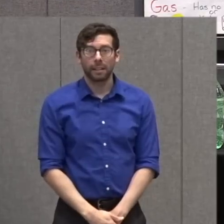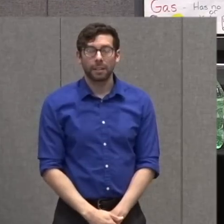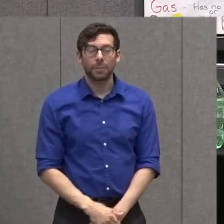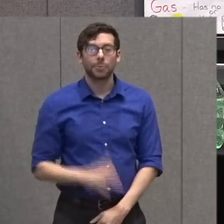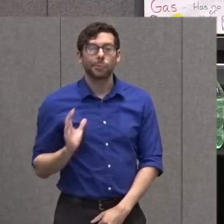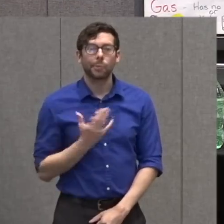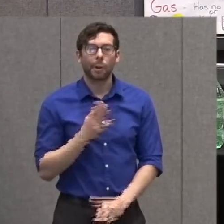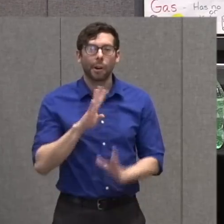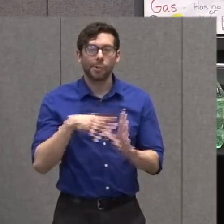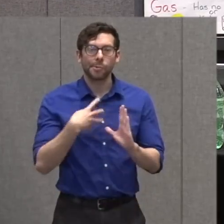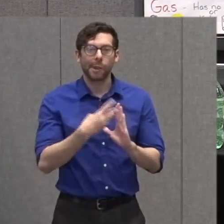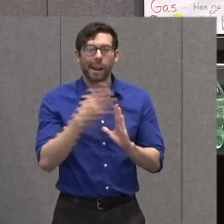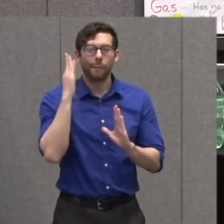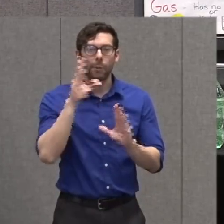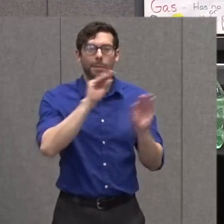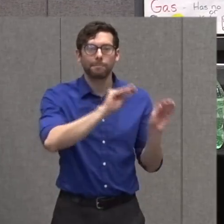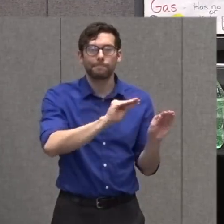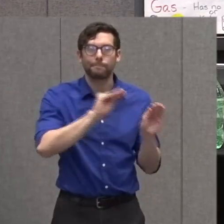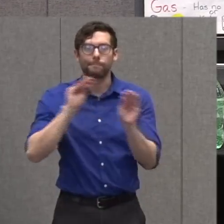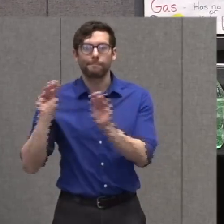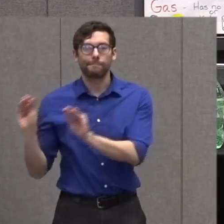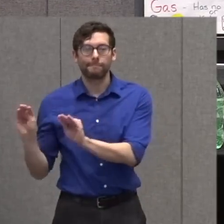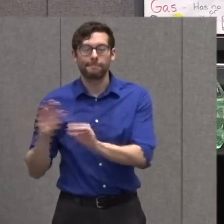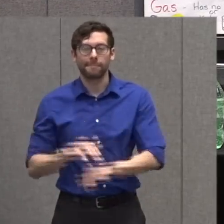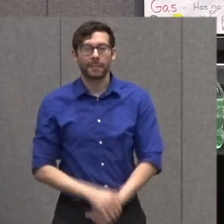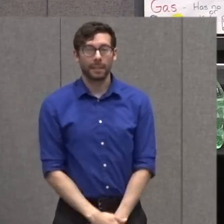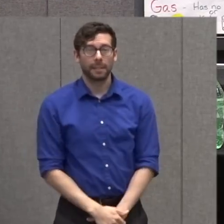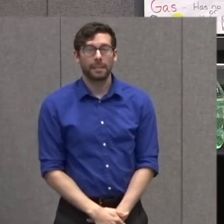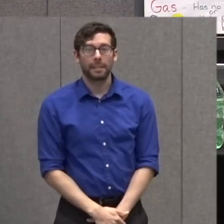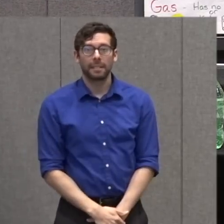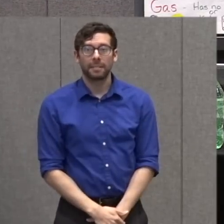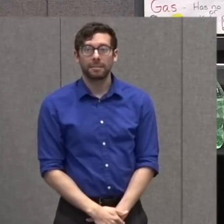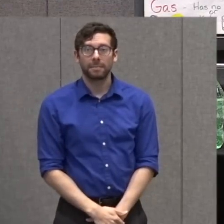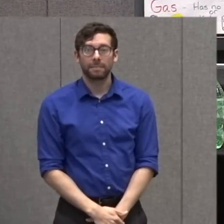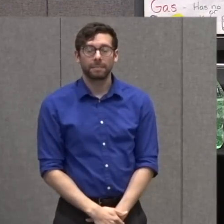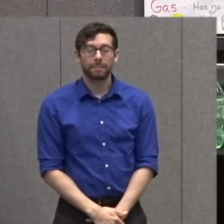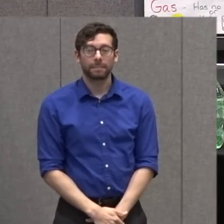graph. And I want to